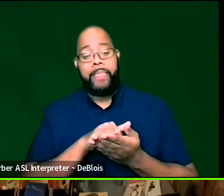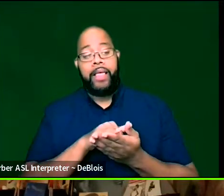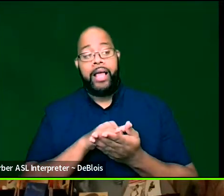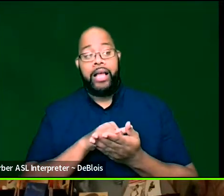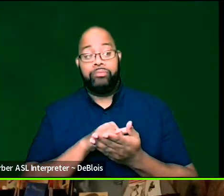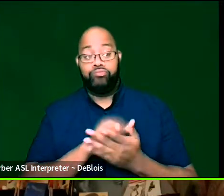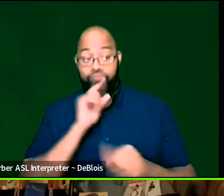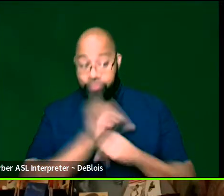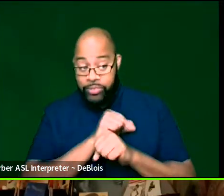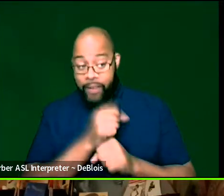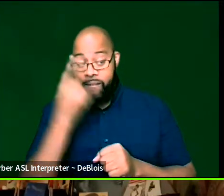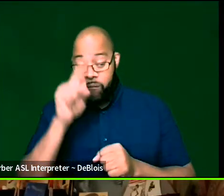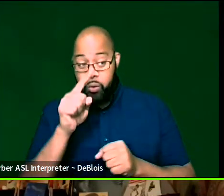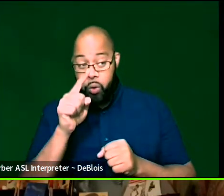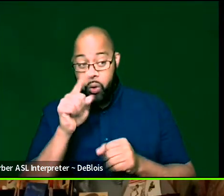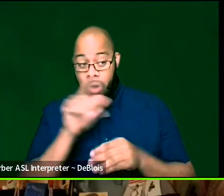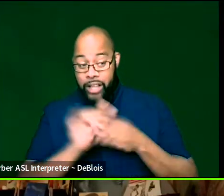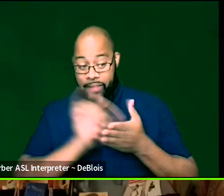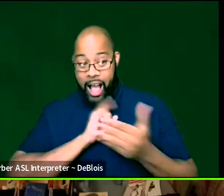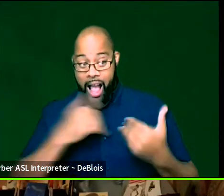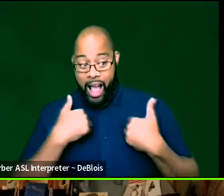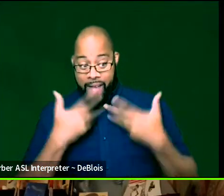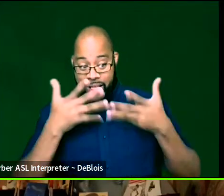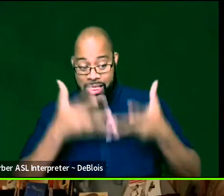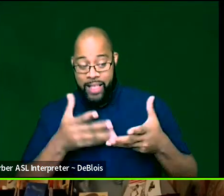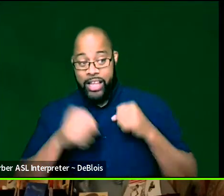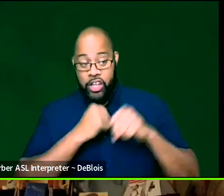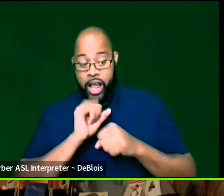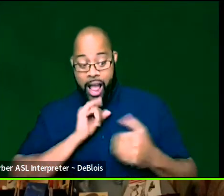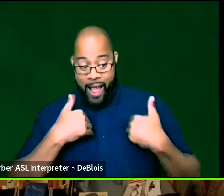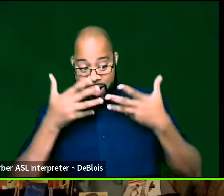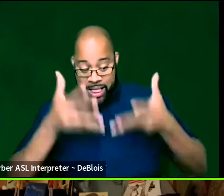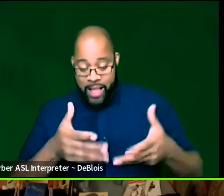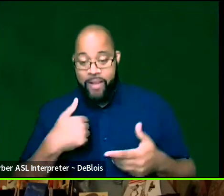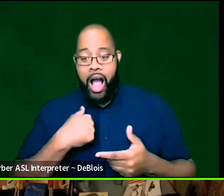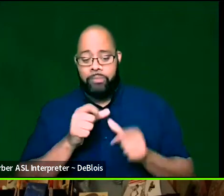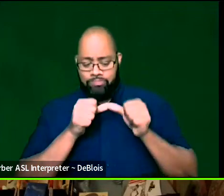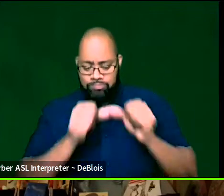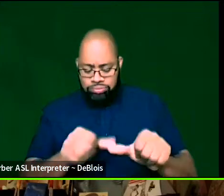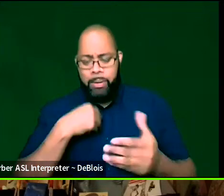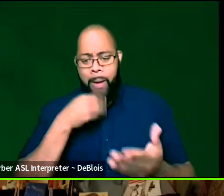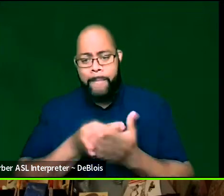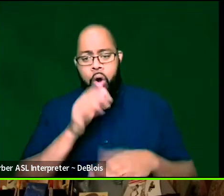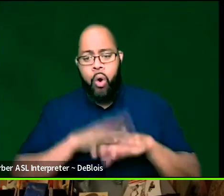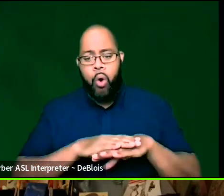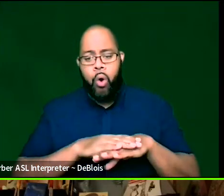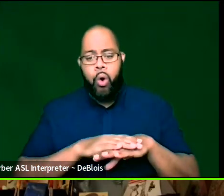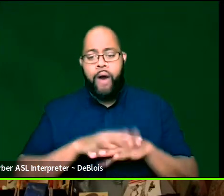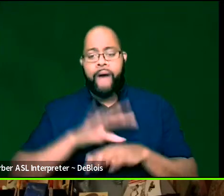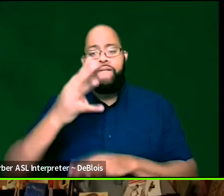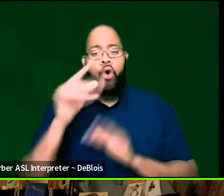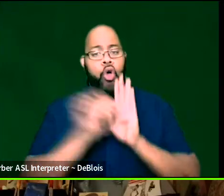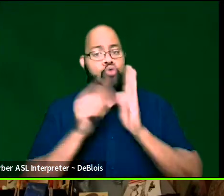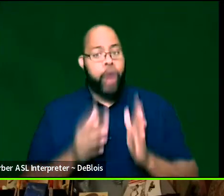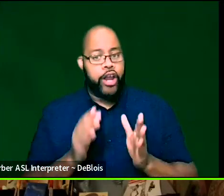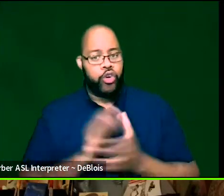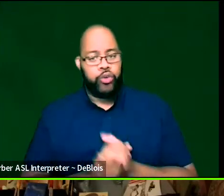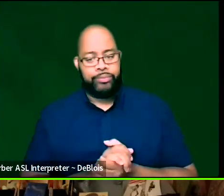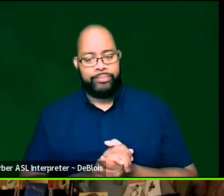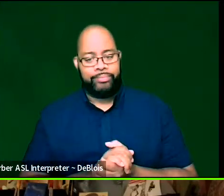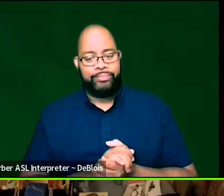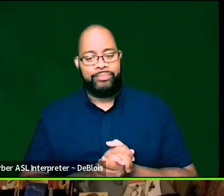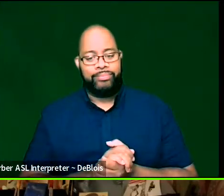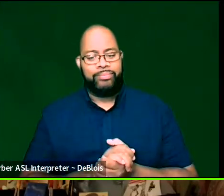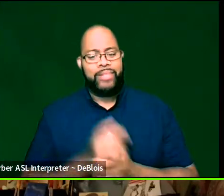for pound, for the dollars I have left and the years I have left, I'm putting my money on the fourth grader.